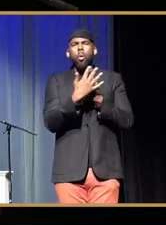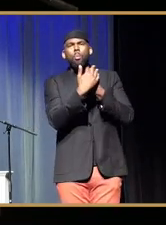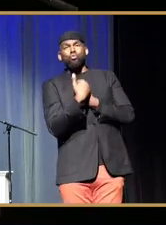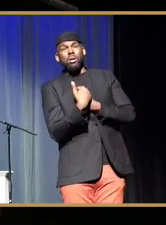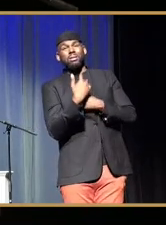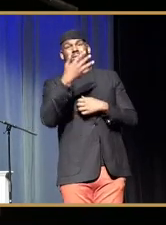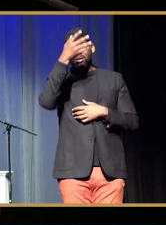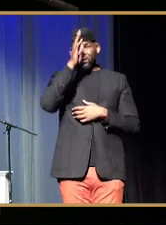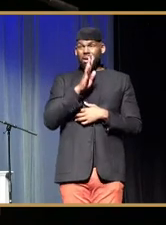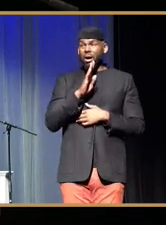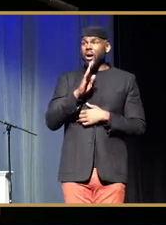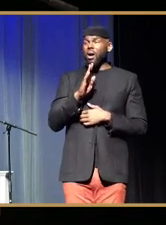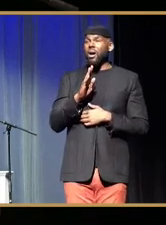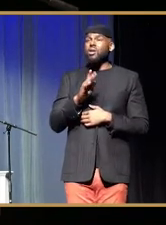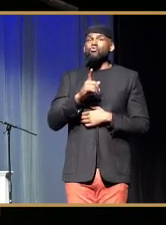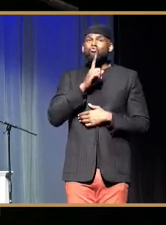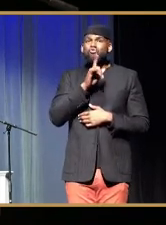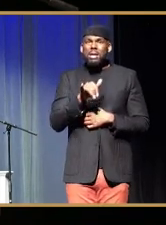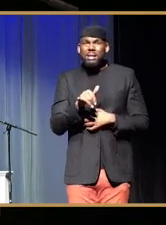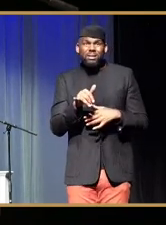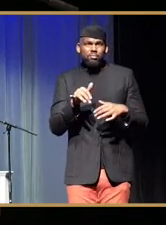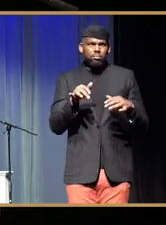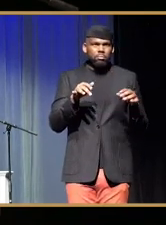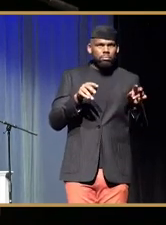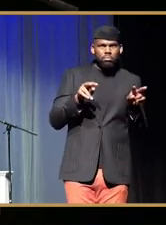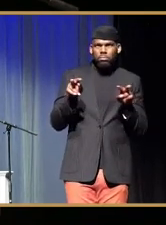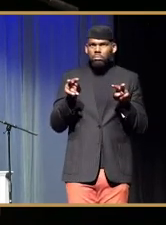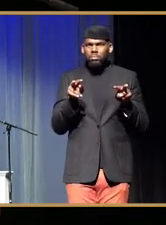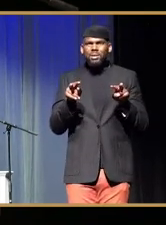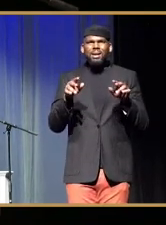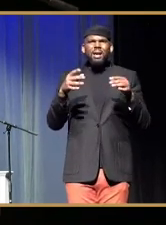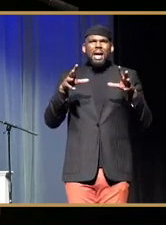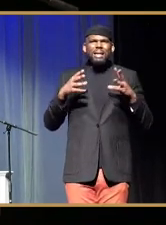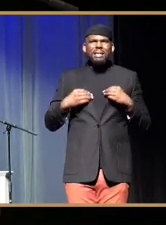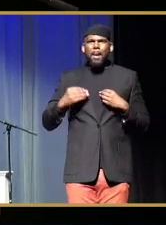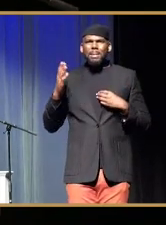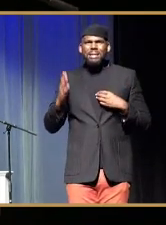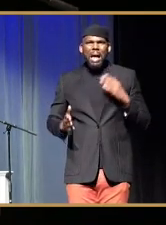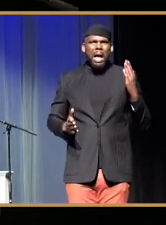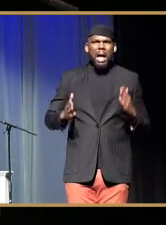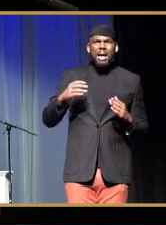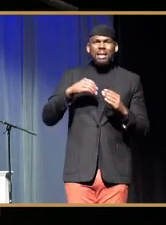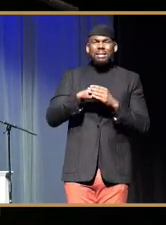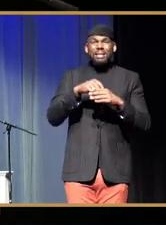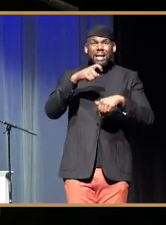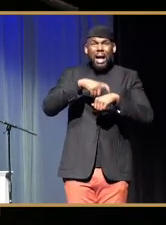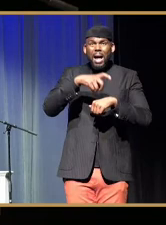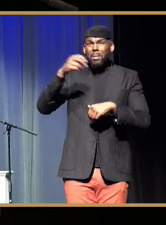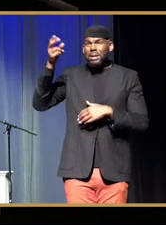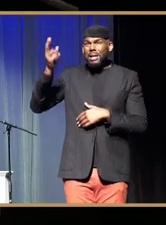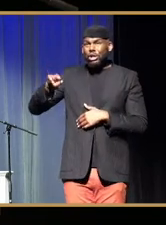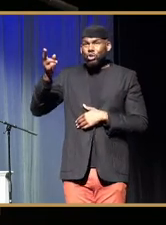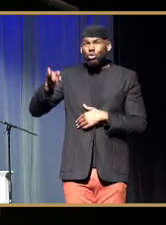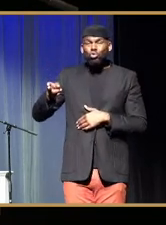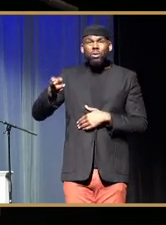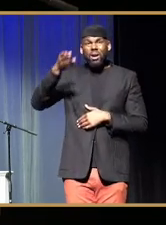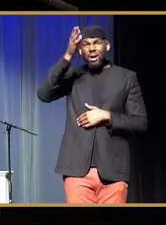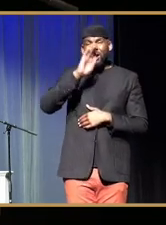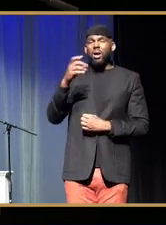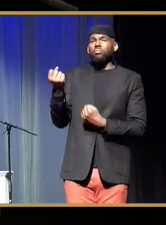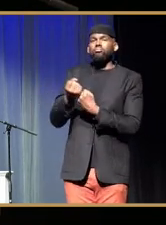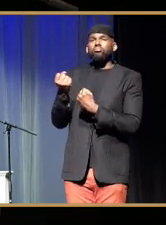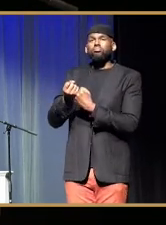that God takes sides in time and in history, and that God sides with the marginalized,